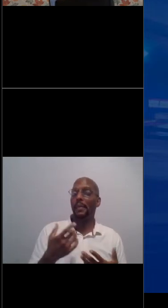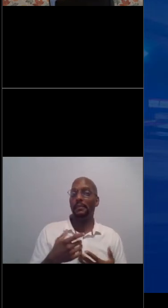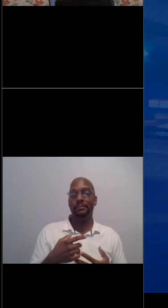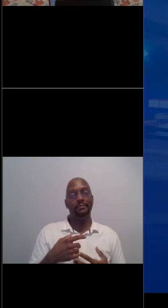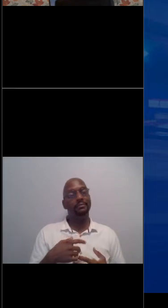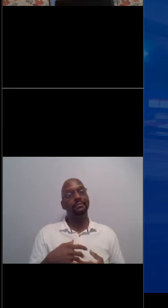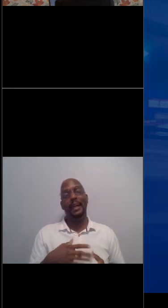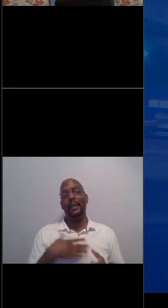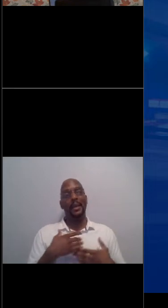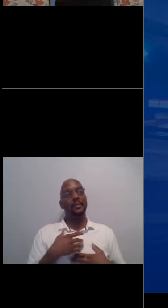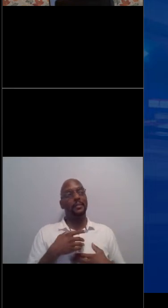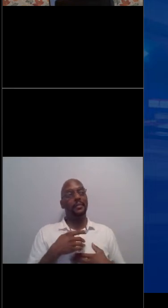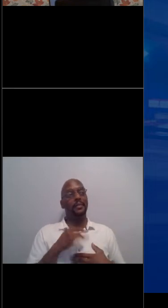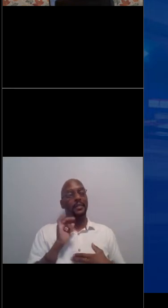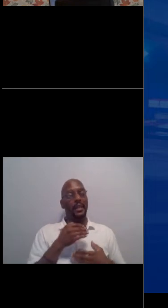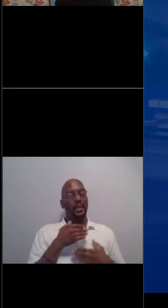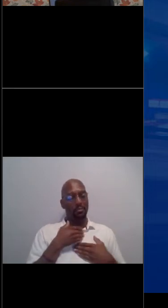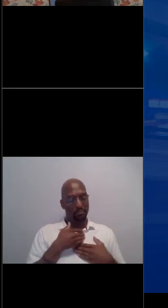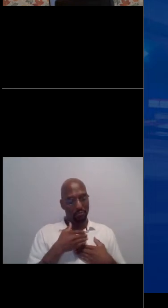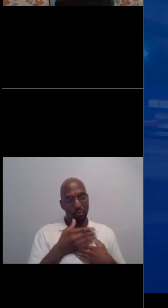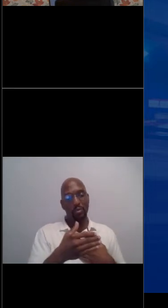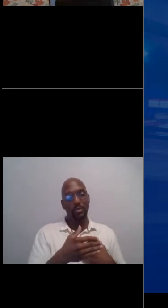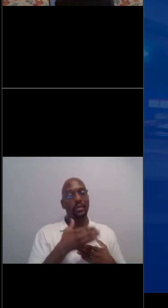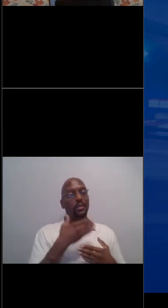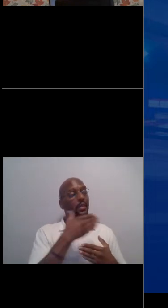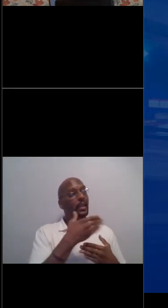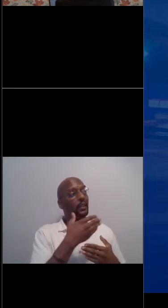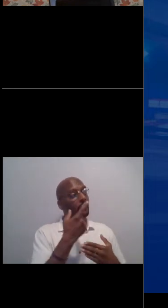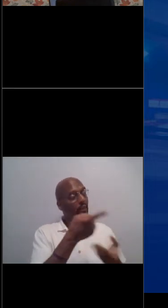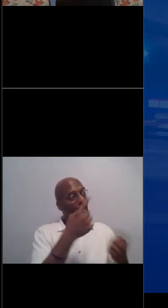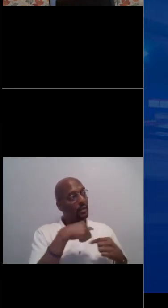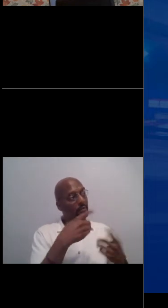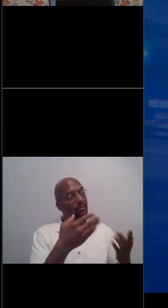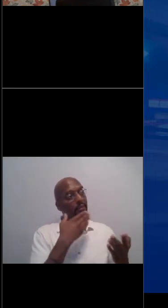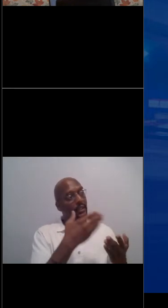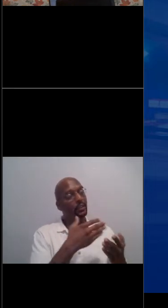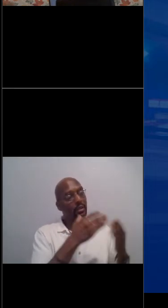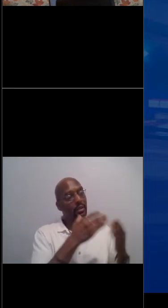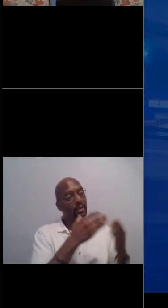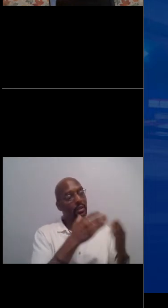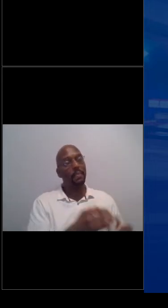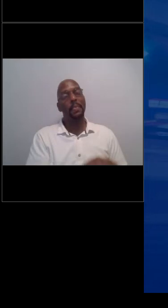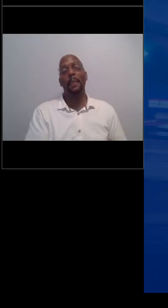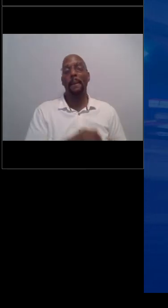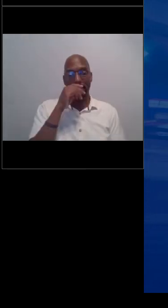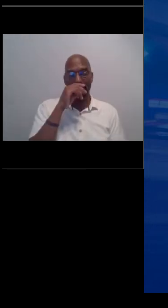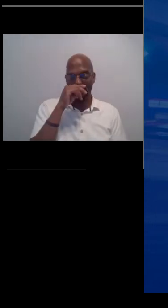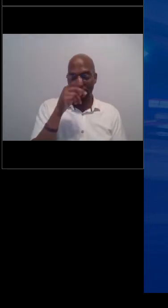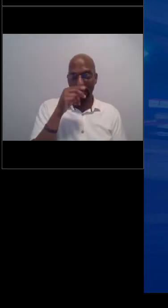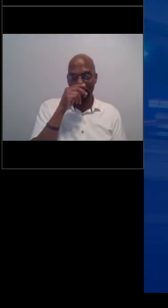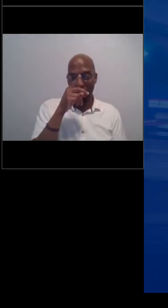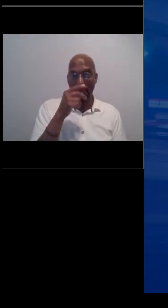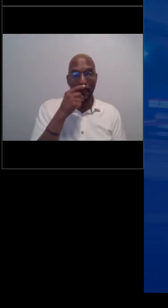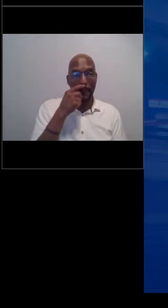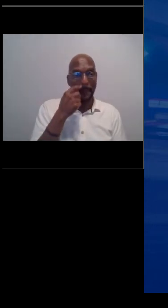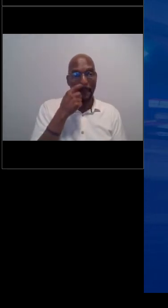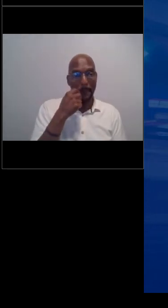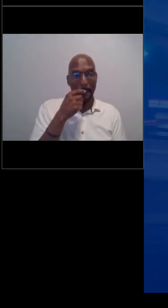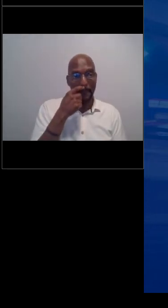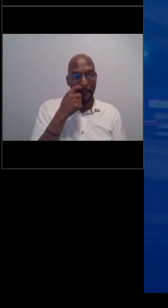am that this has moved forward. So thank you, Peter, for coming up. Thank you. Commissioner Grisby. Thanks